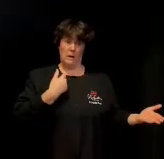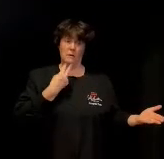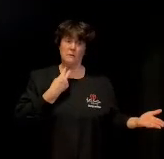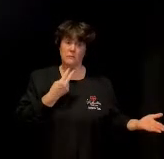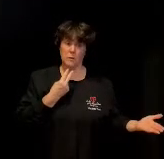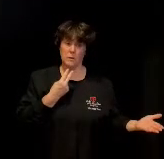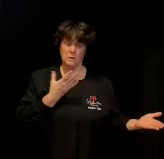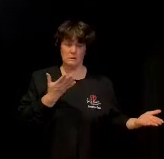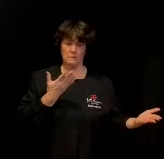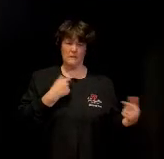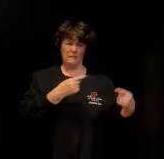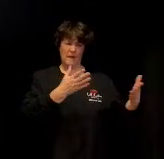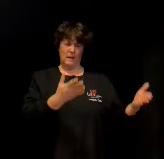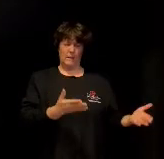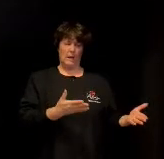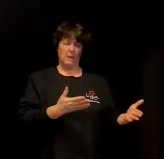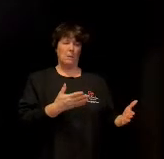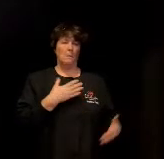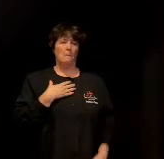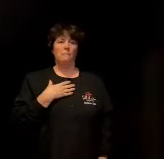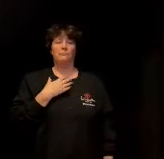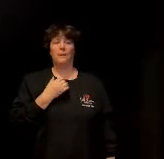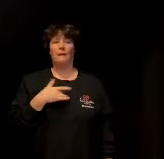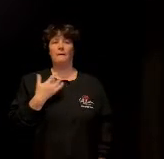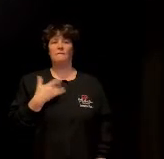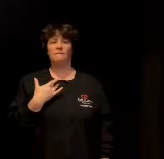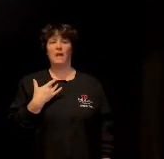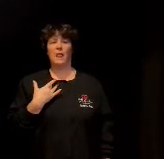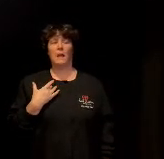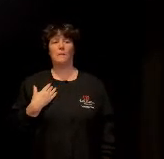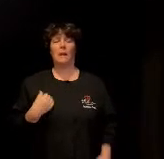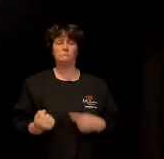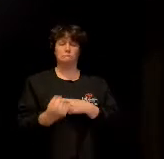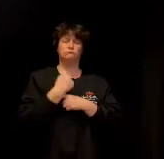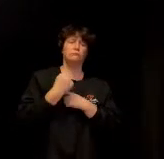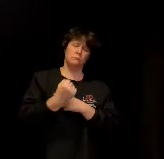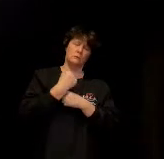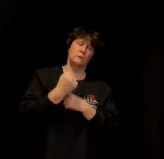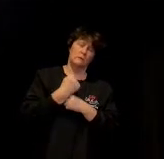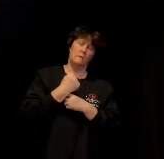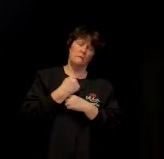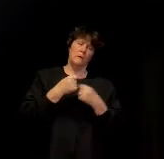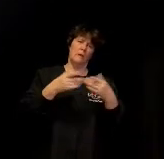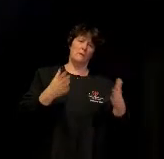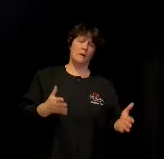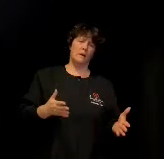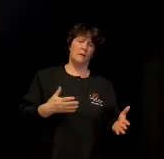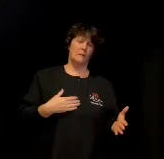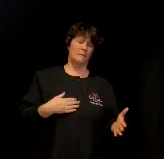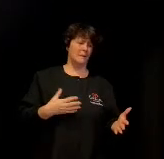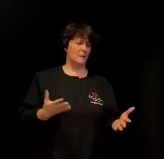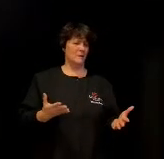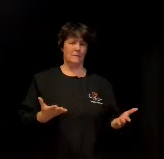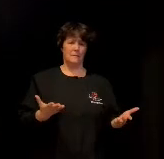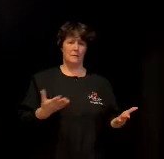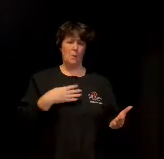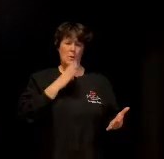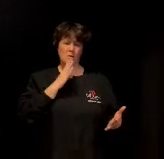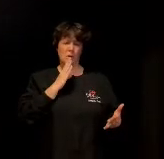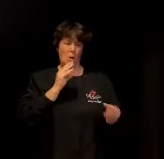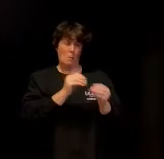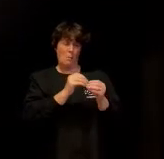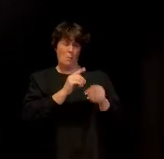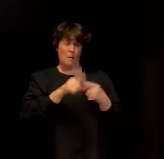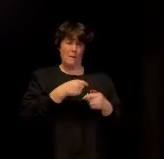about, well, the enemy, I'm feeling attacked from the enemy. I've got all these wrong. A lot of times we talk more about the enemy than we talk